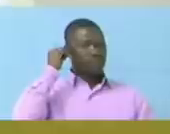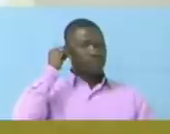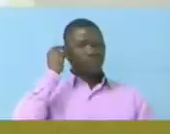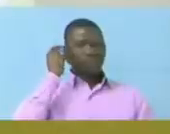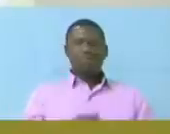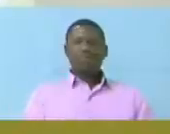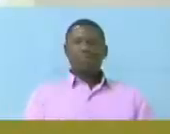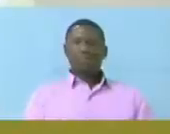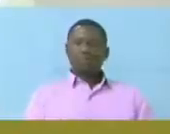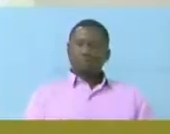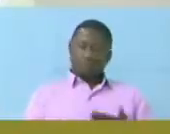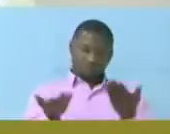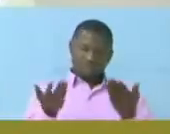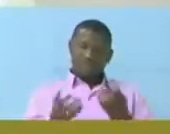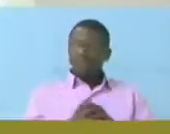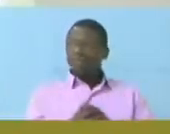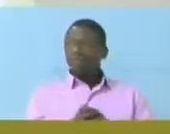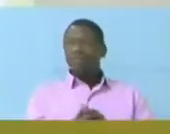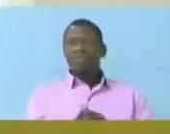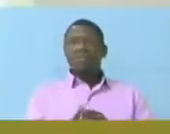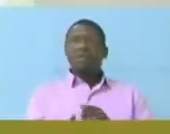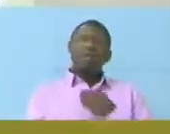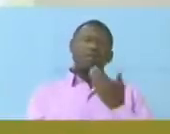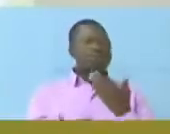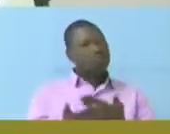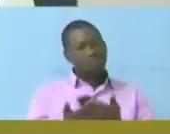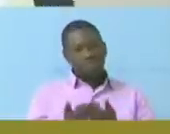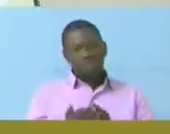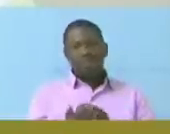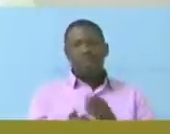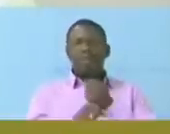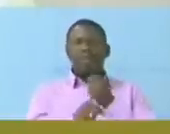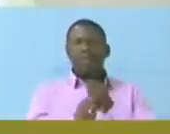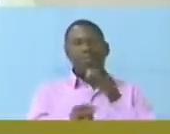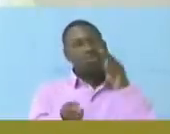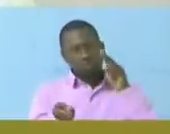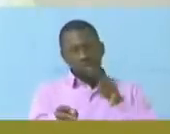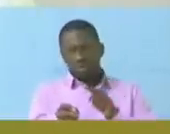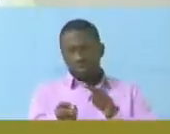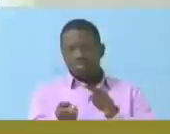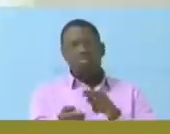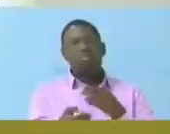ahead? And let's make it short. We have